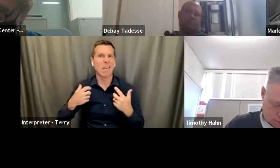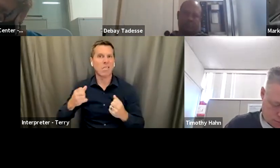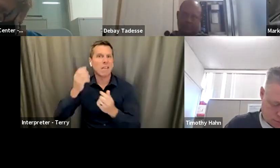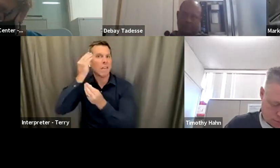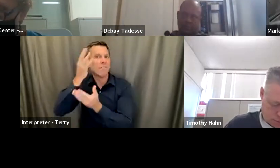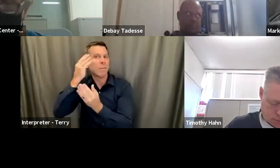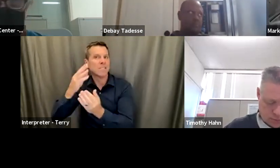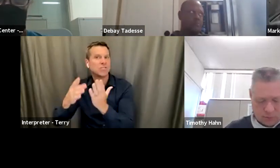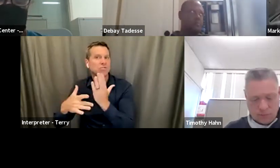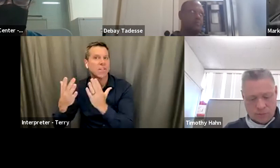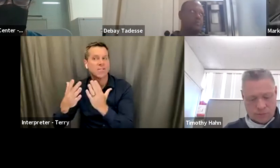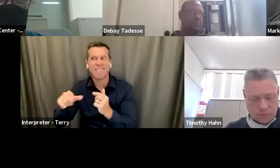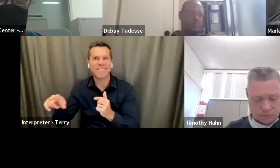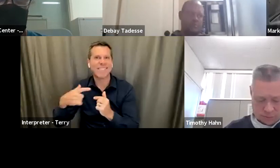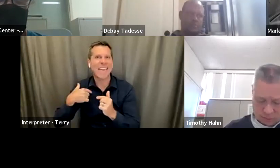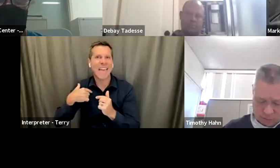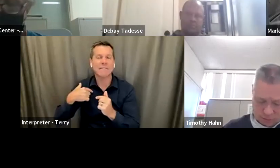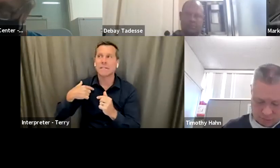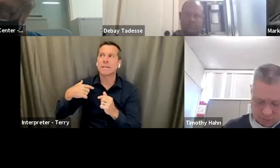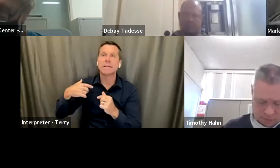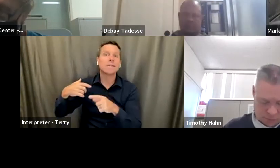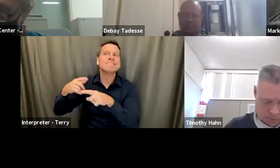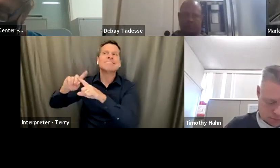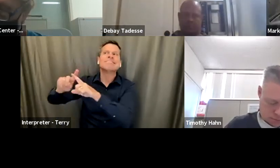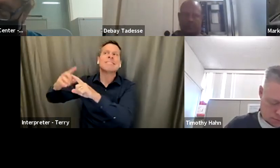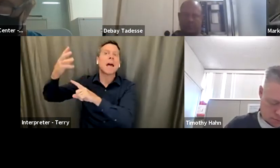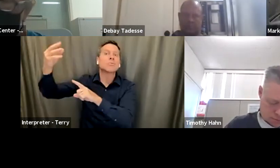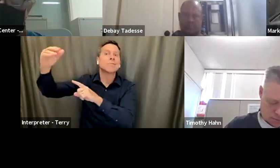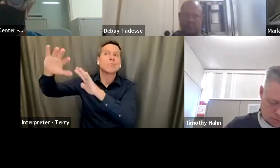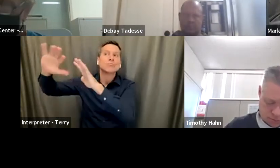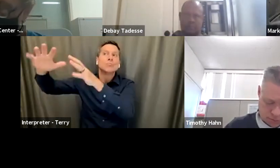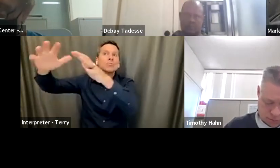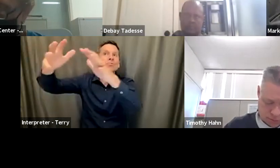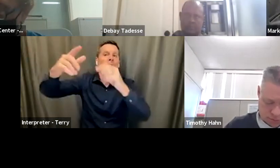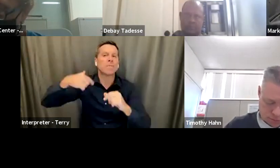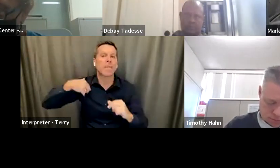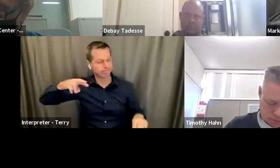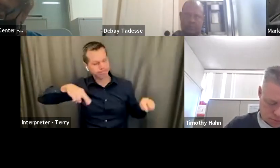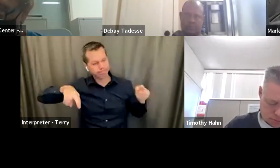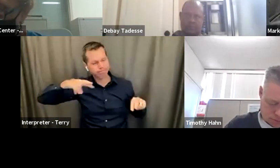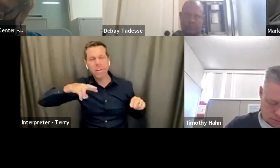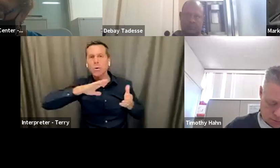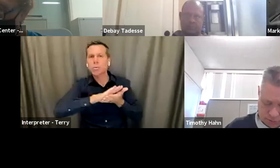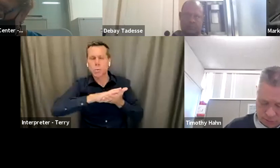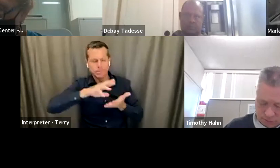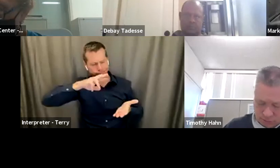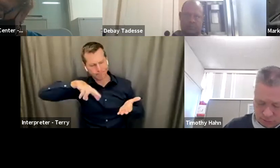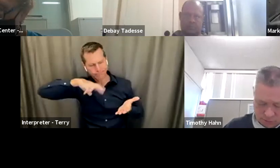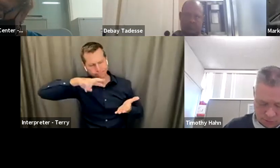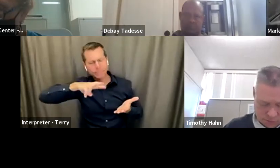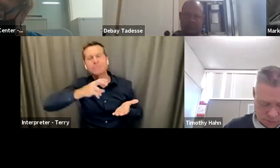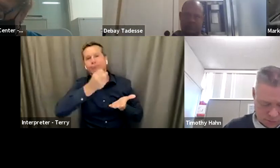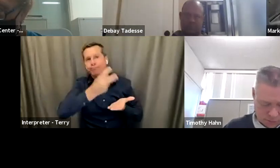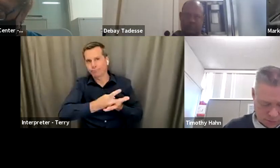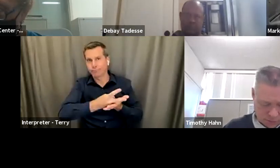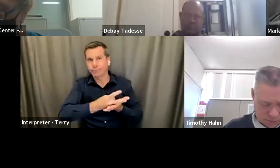have decided not to do the accreditation process with that particular one. So there are those that you could do, or you could look for